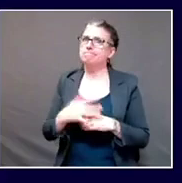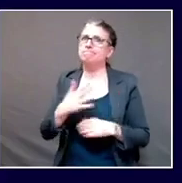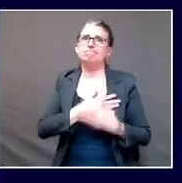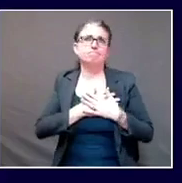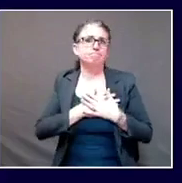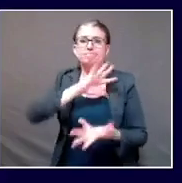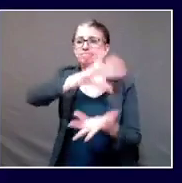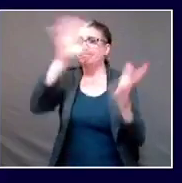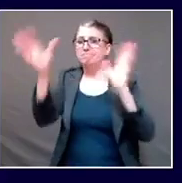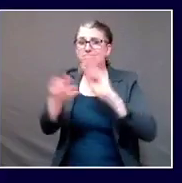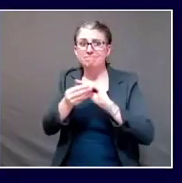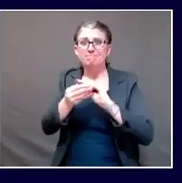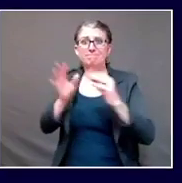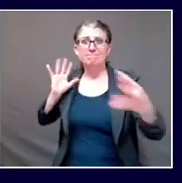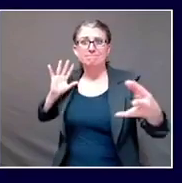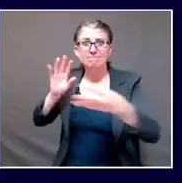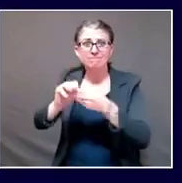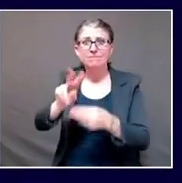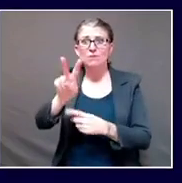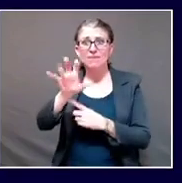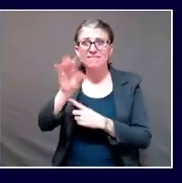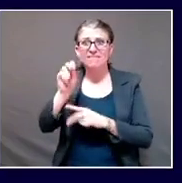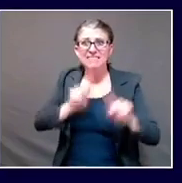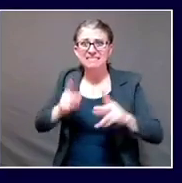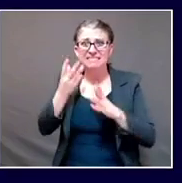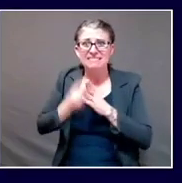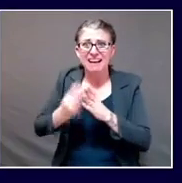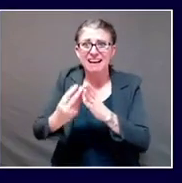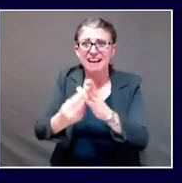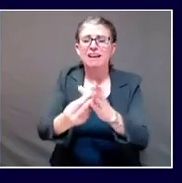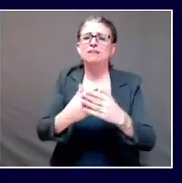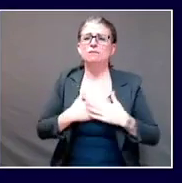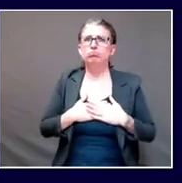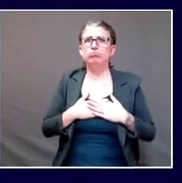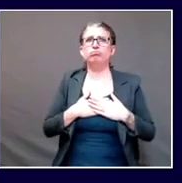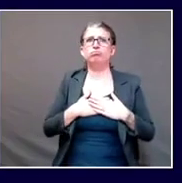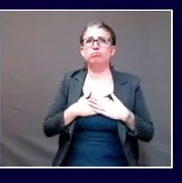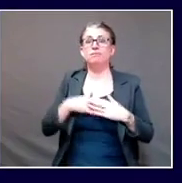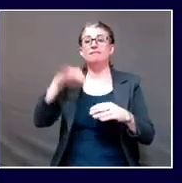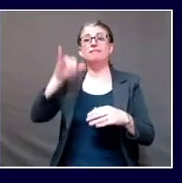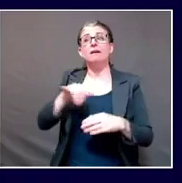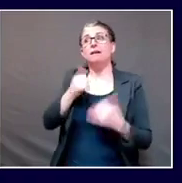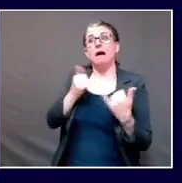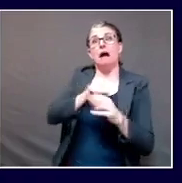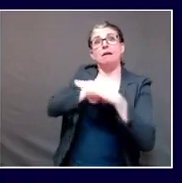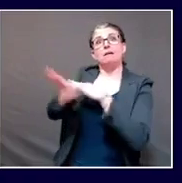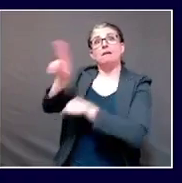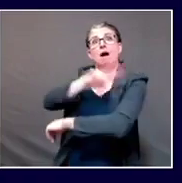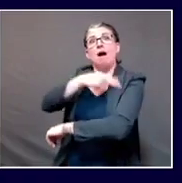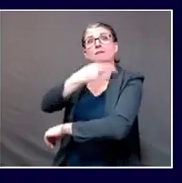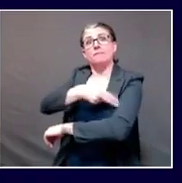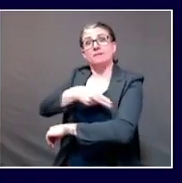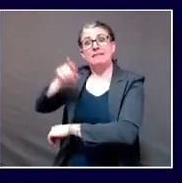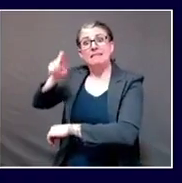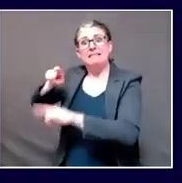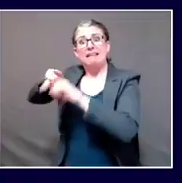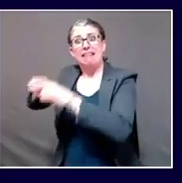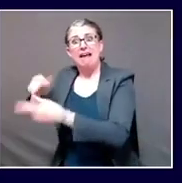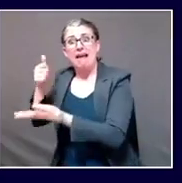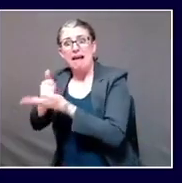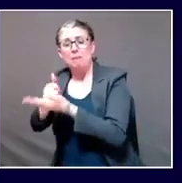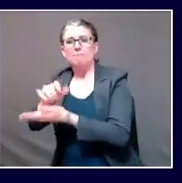and cumulatively, 855 individuals have been hospitalized. Right now, across the state,